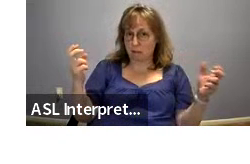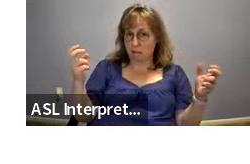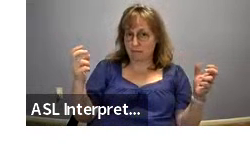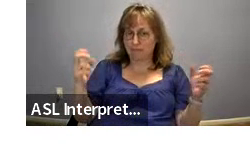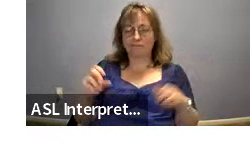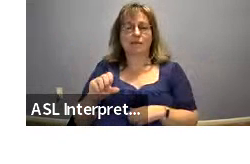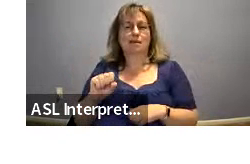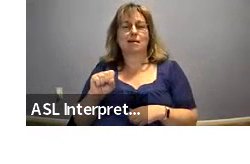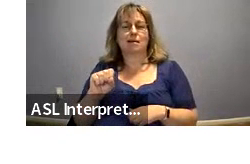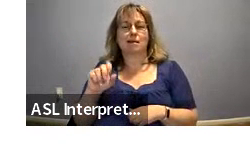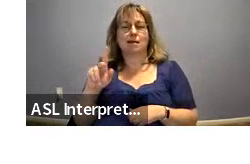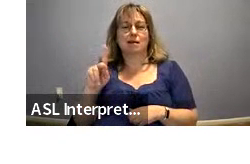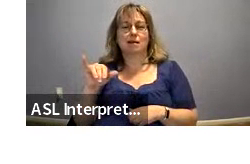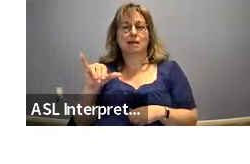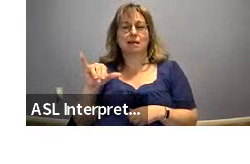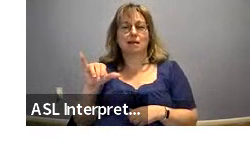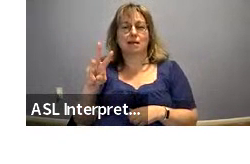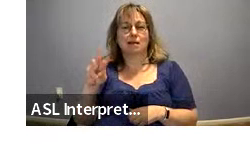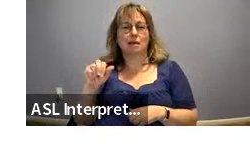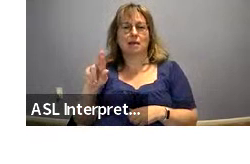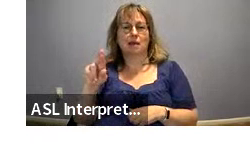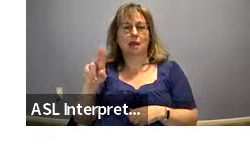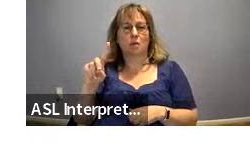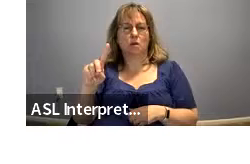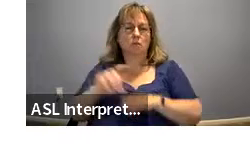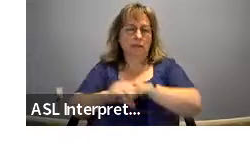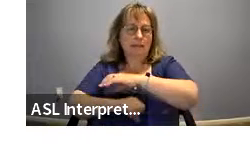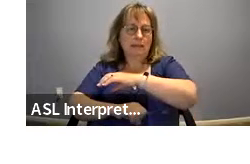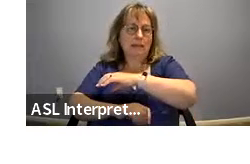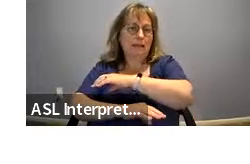Skyward and what it can do for you.